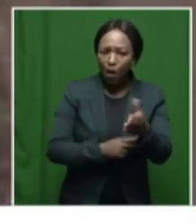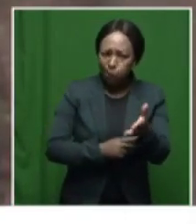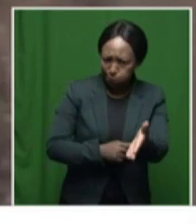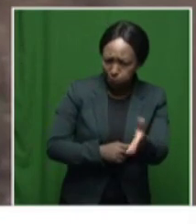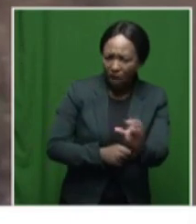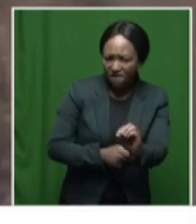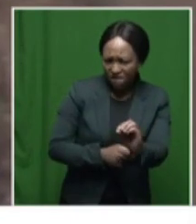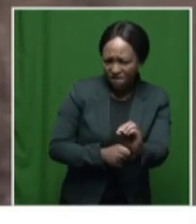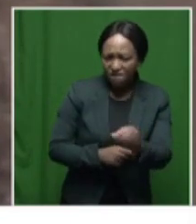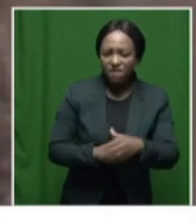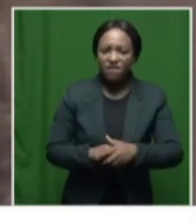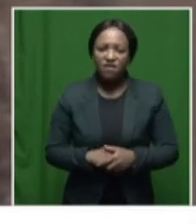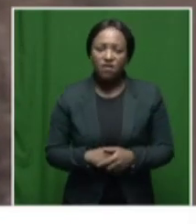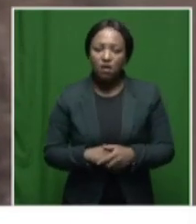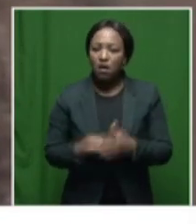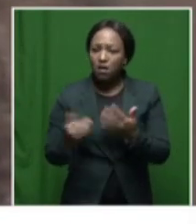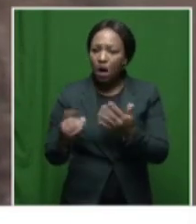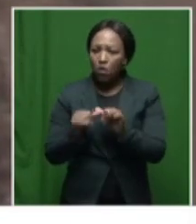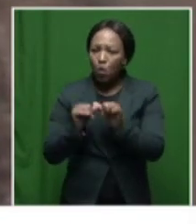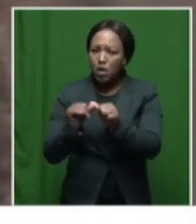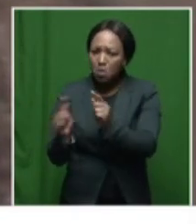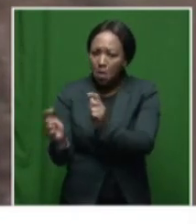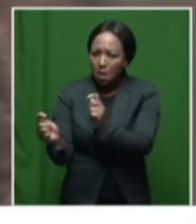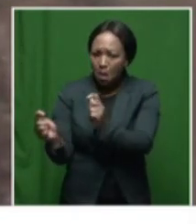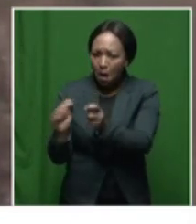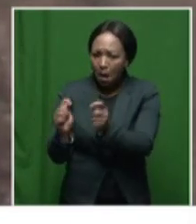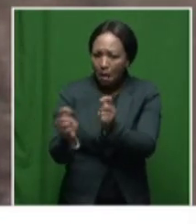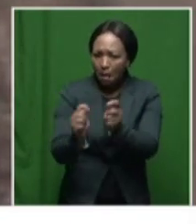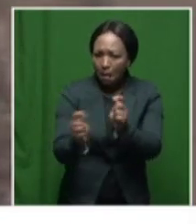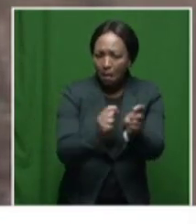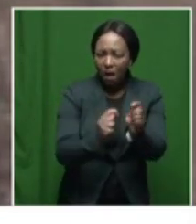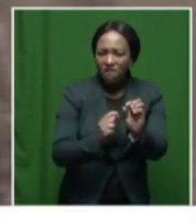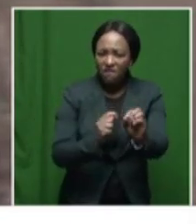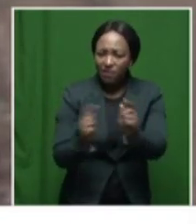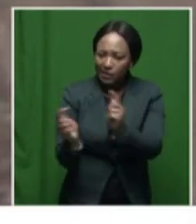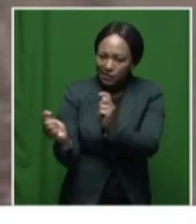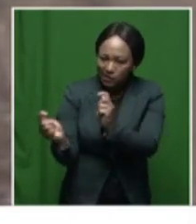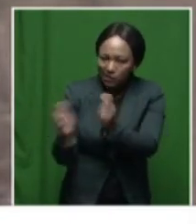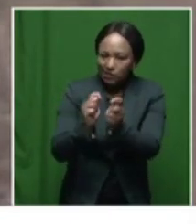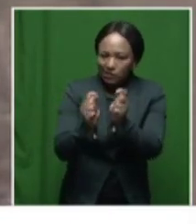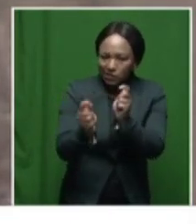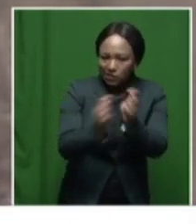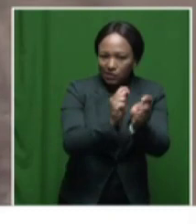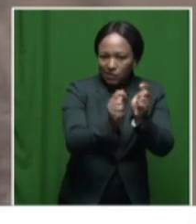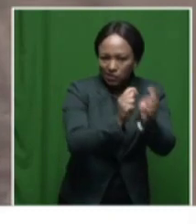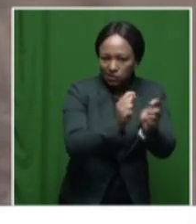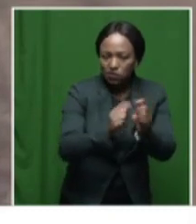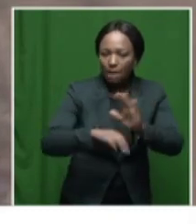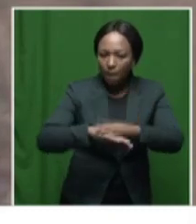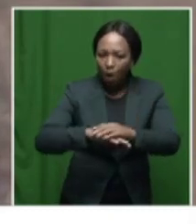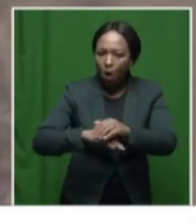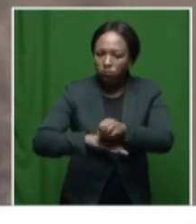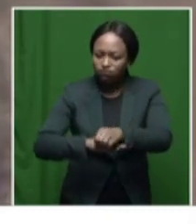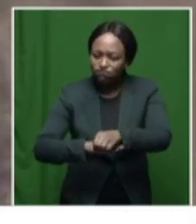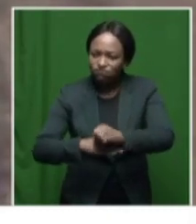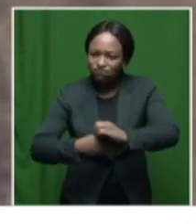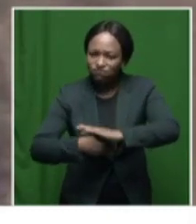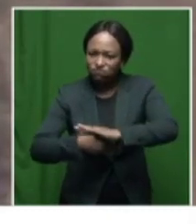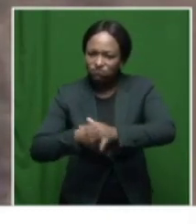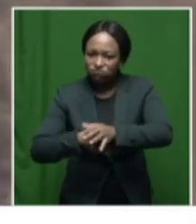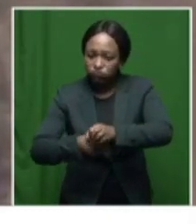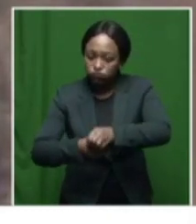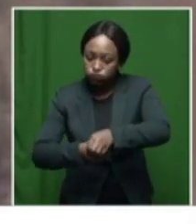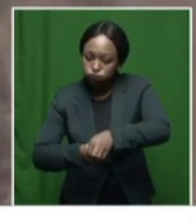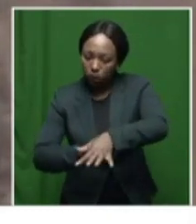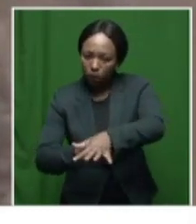And what they're doing is they're continuously changing their shape and color and developing into more variants. So what these new variants will be